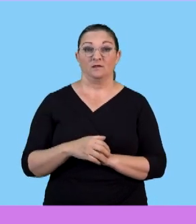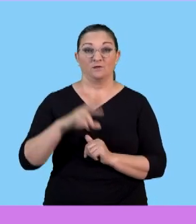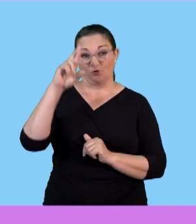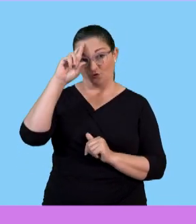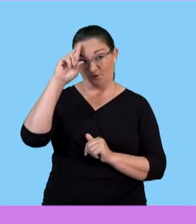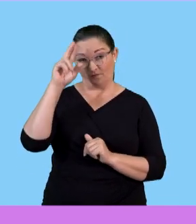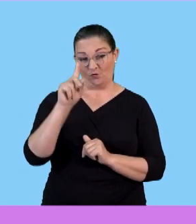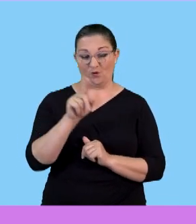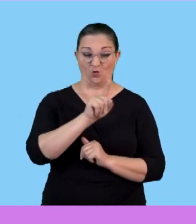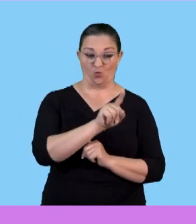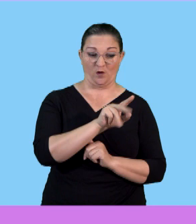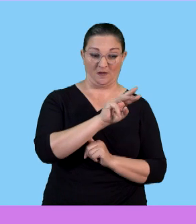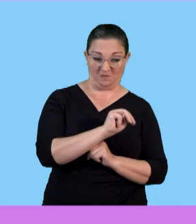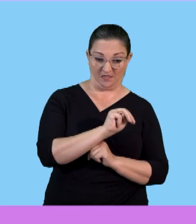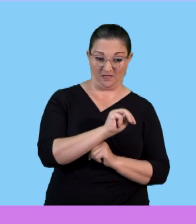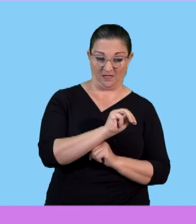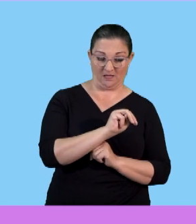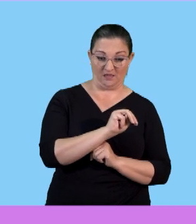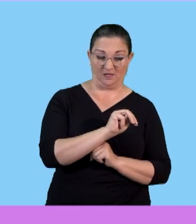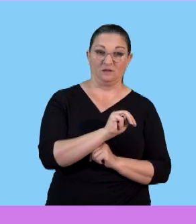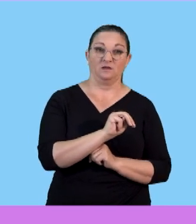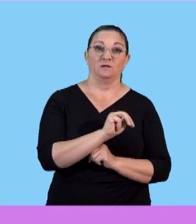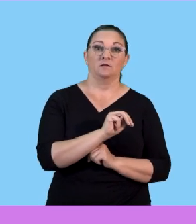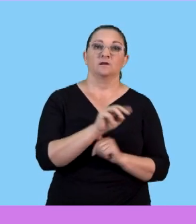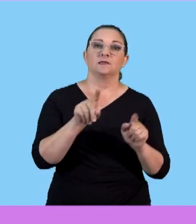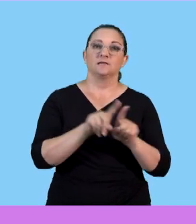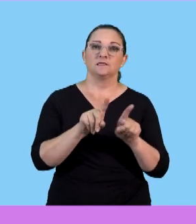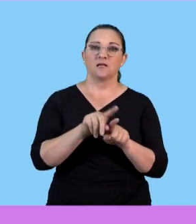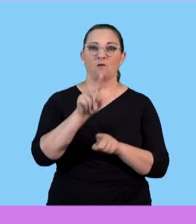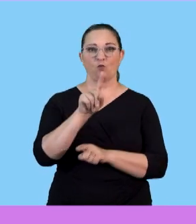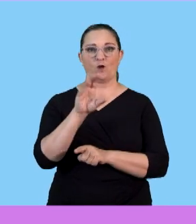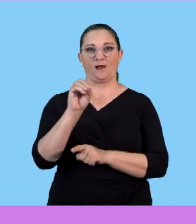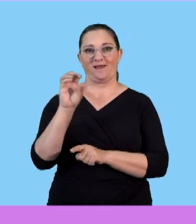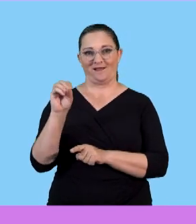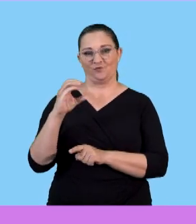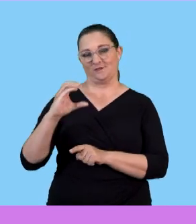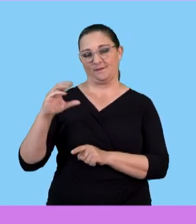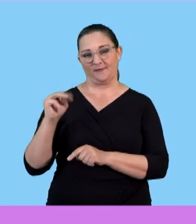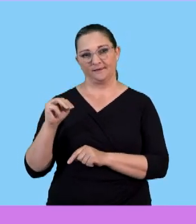remember, 1 meter is 100 centimeters.